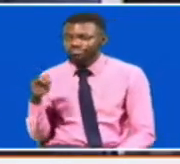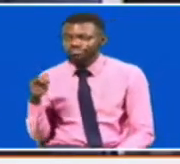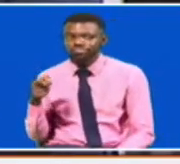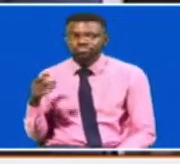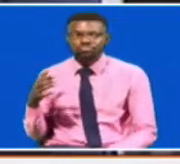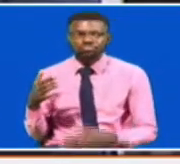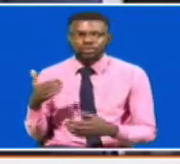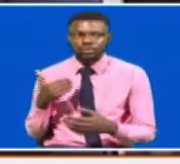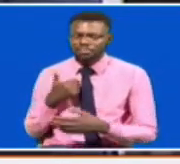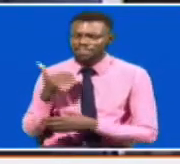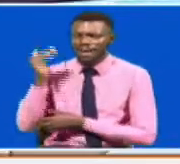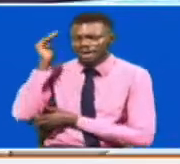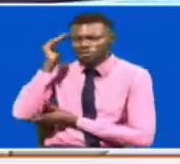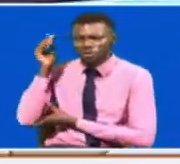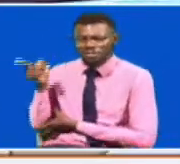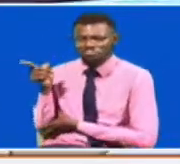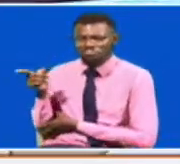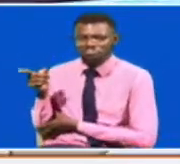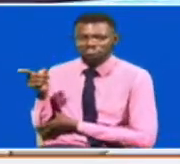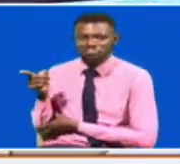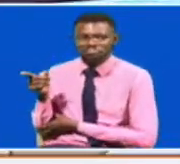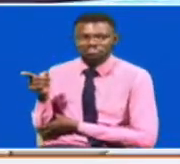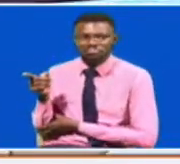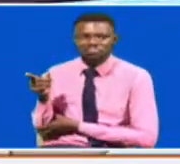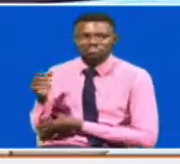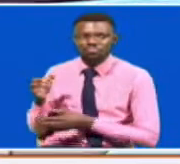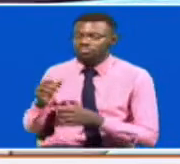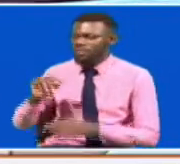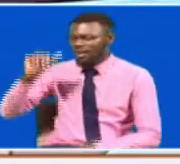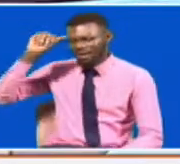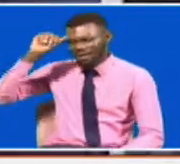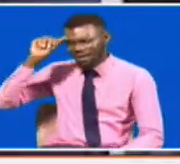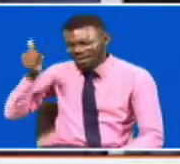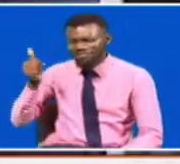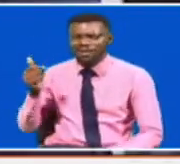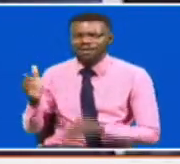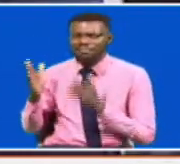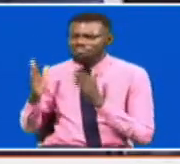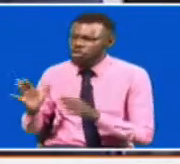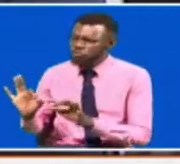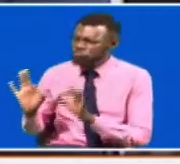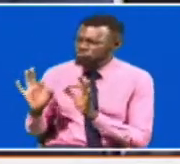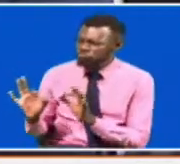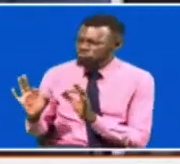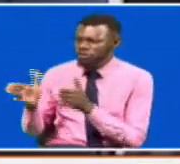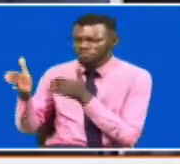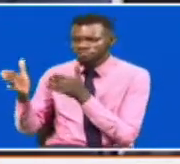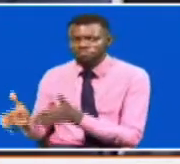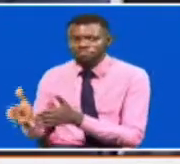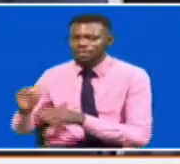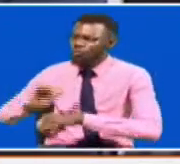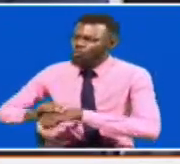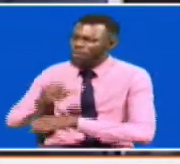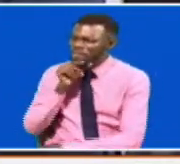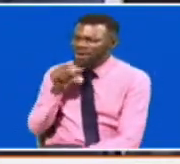well. Yeah. And you described him as a brilliant fellow. Very brilliant, mm-hmm. You know, a decent human being, a very good